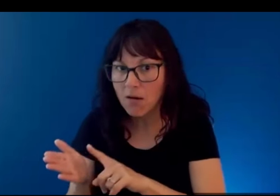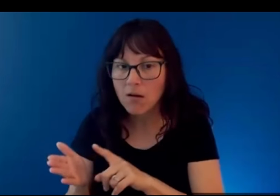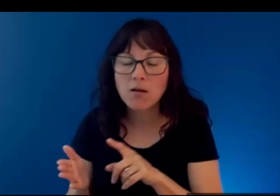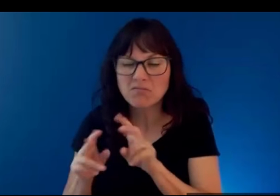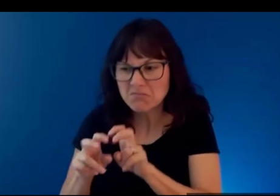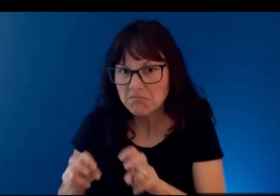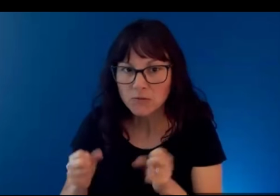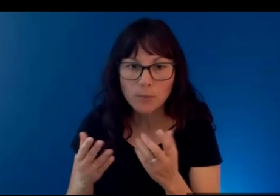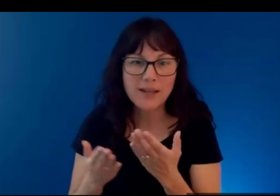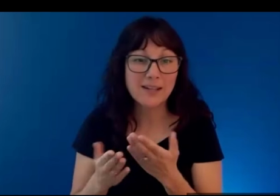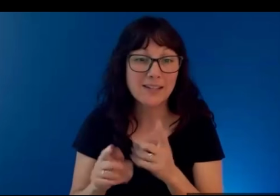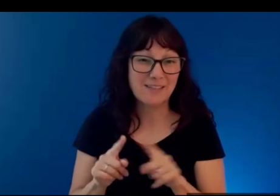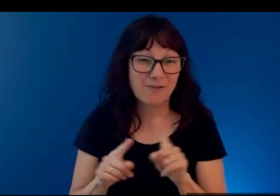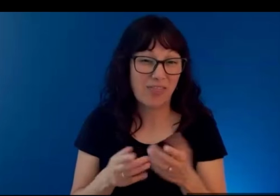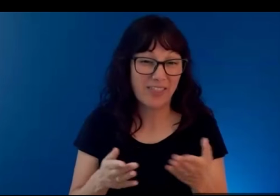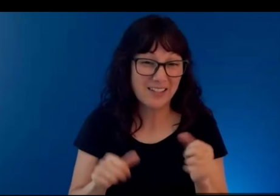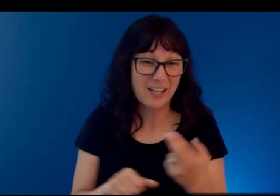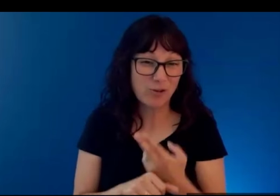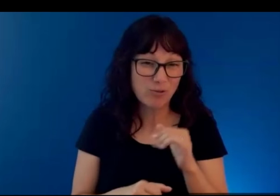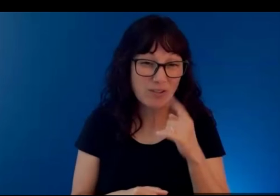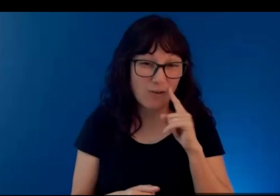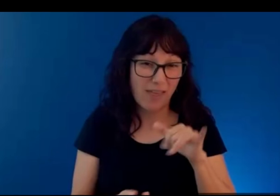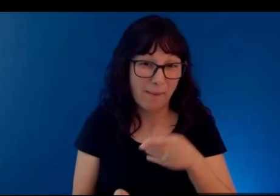people can use this money for.